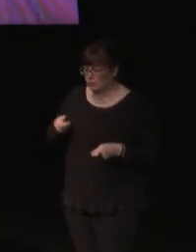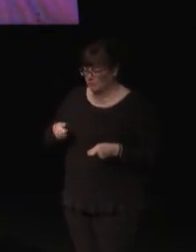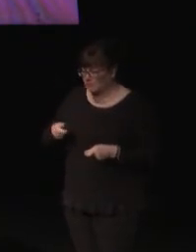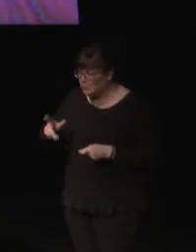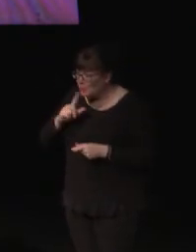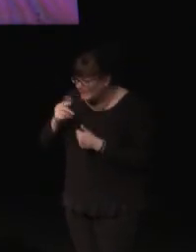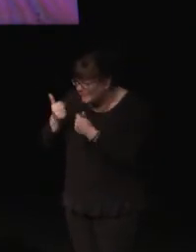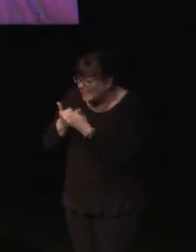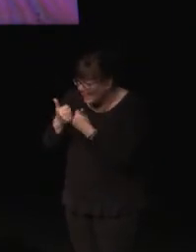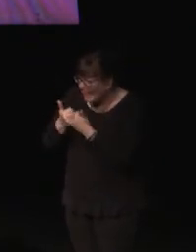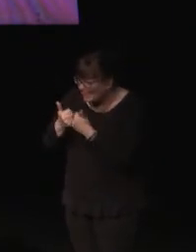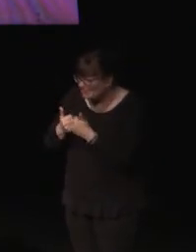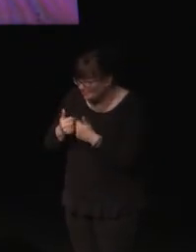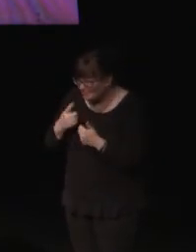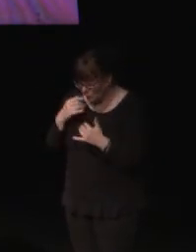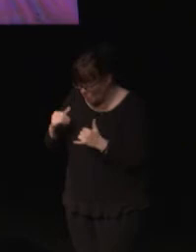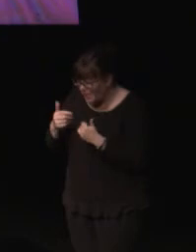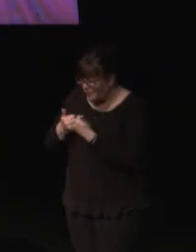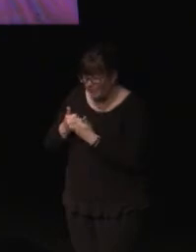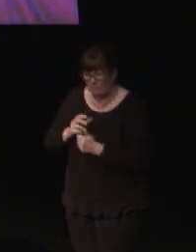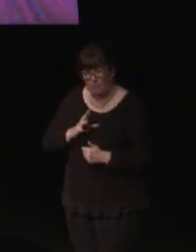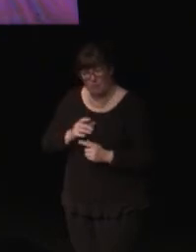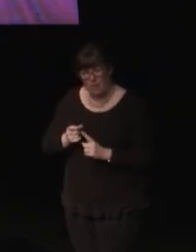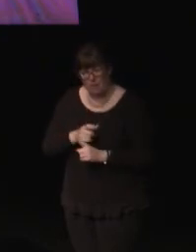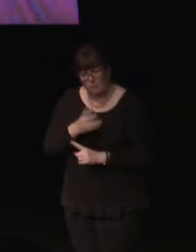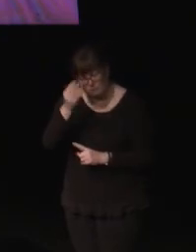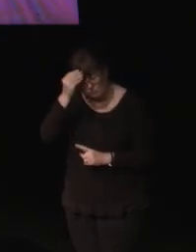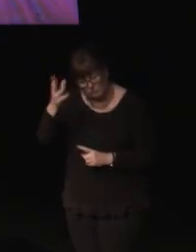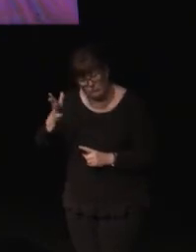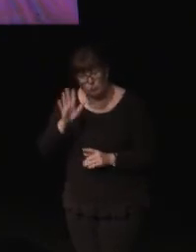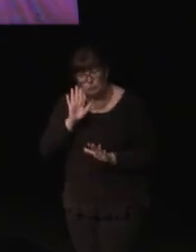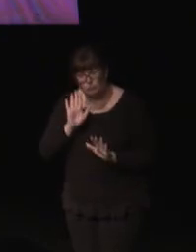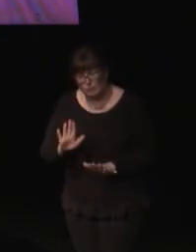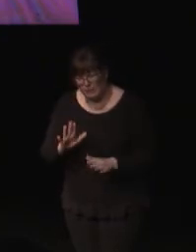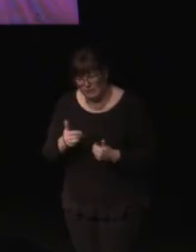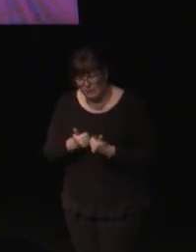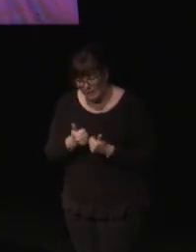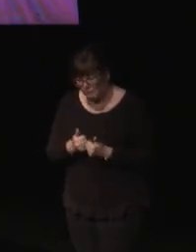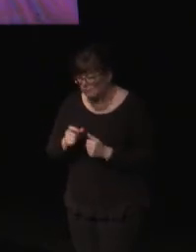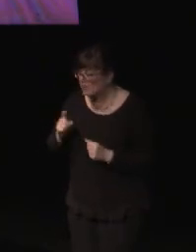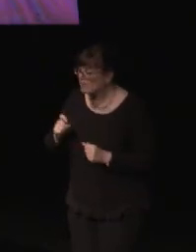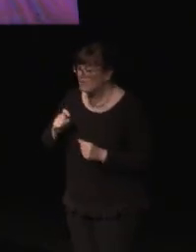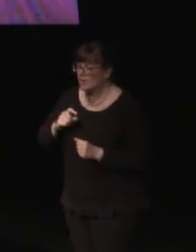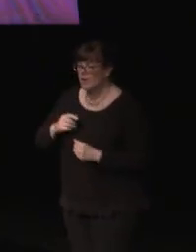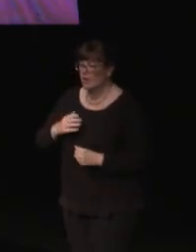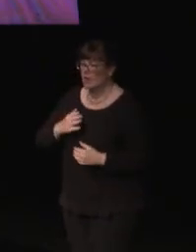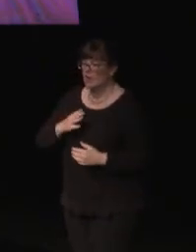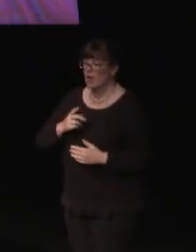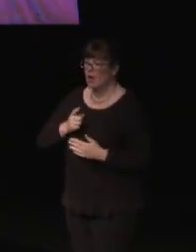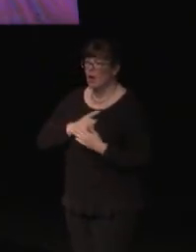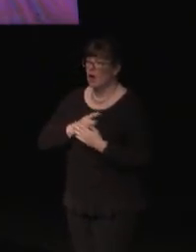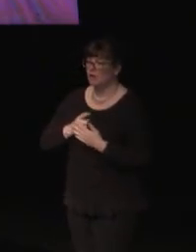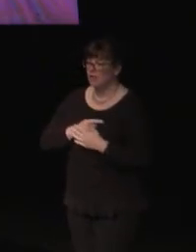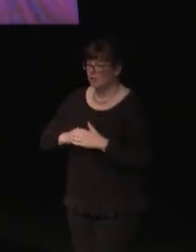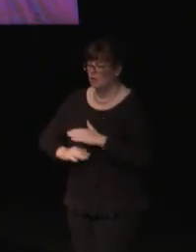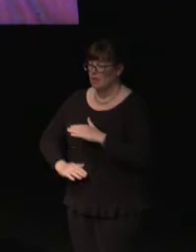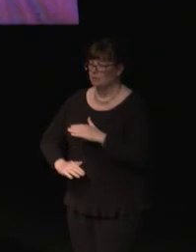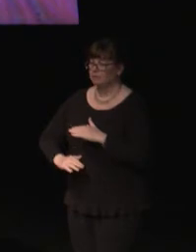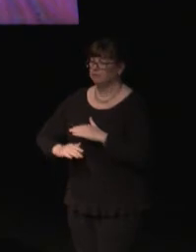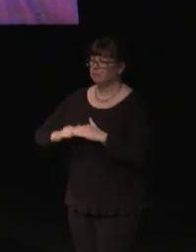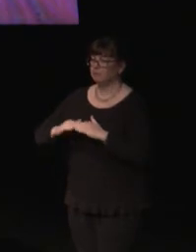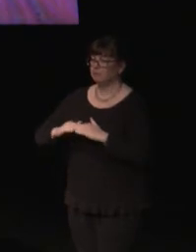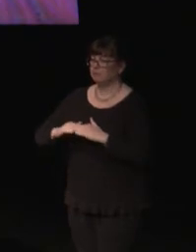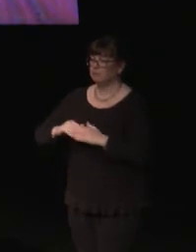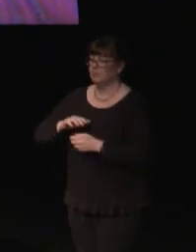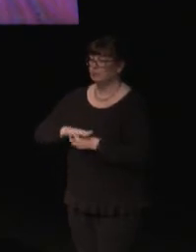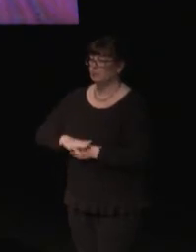in order to play the games, which are great games by the way, they have to be, they can only go up to a certain heart rate. If they go up higher, if they get stressed